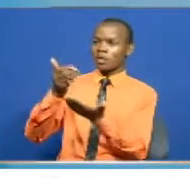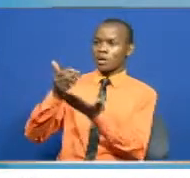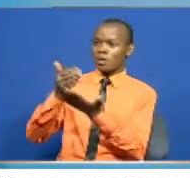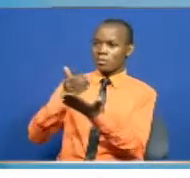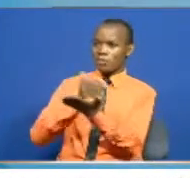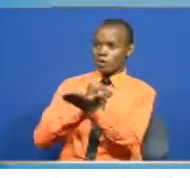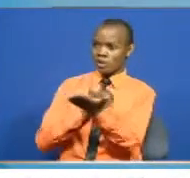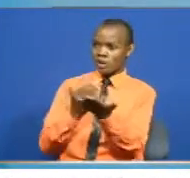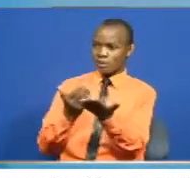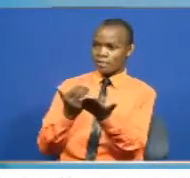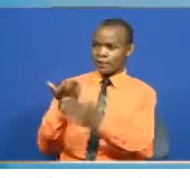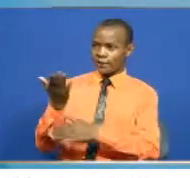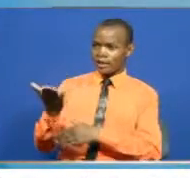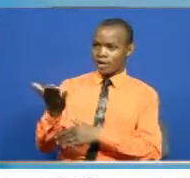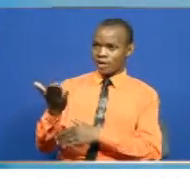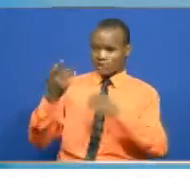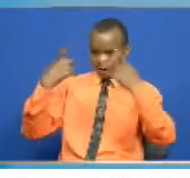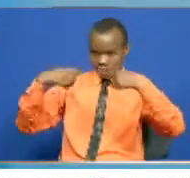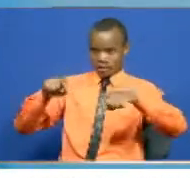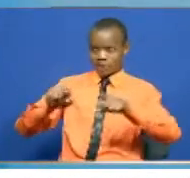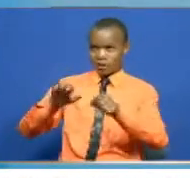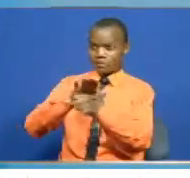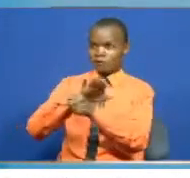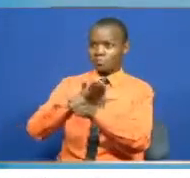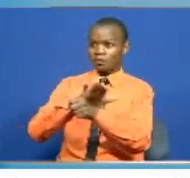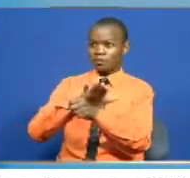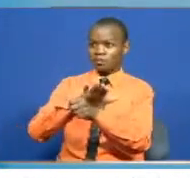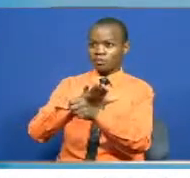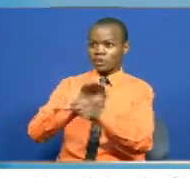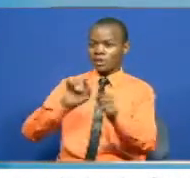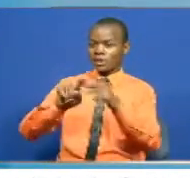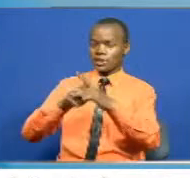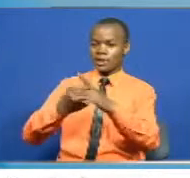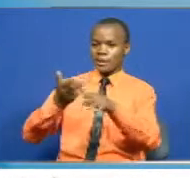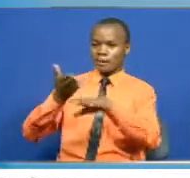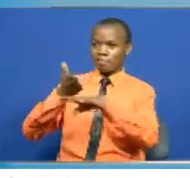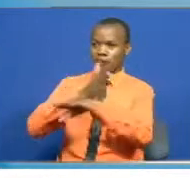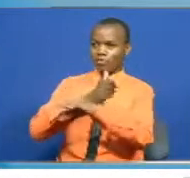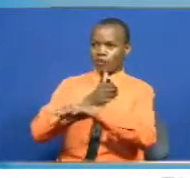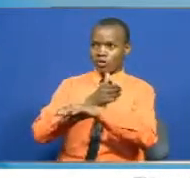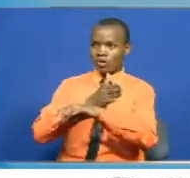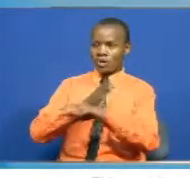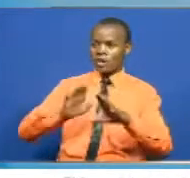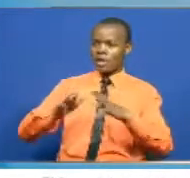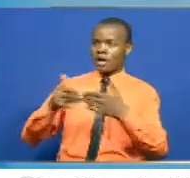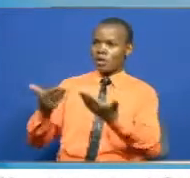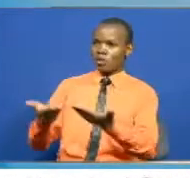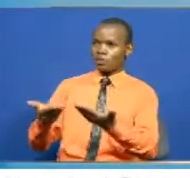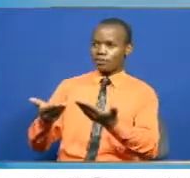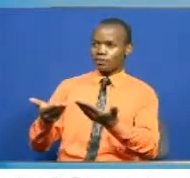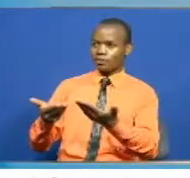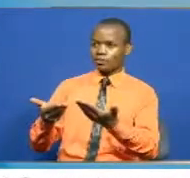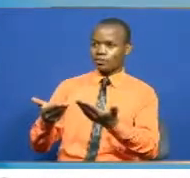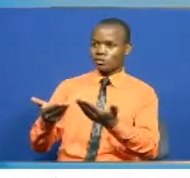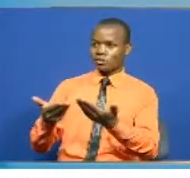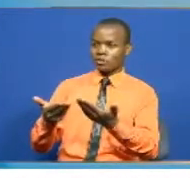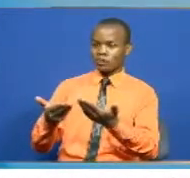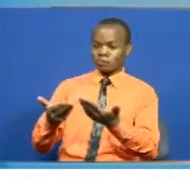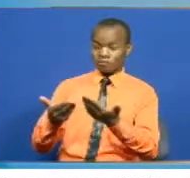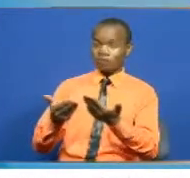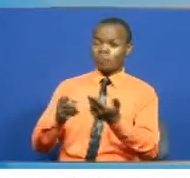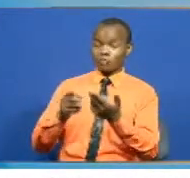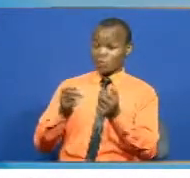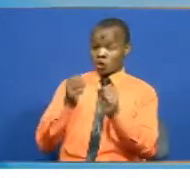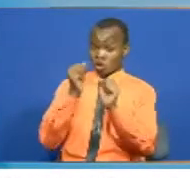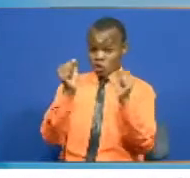their programs there are very successful. You see, they started early in terms of, and they have strong programs.